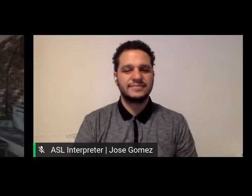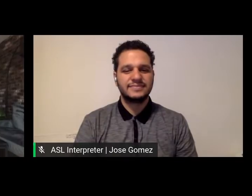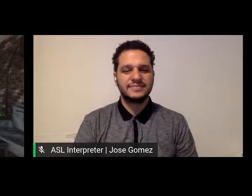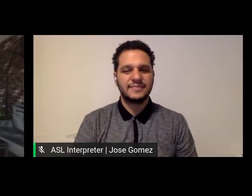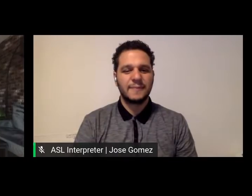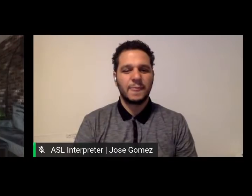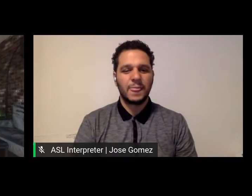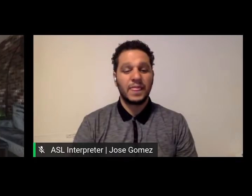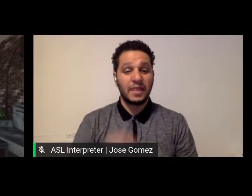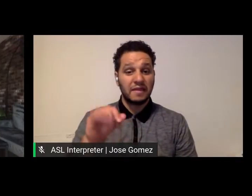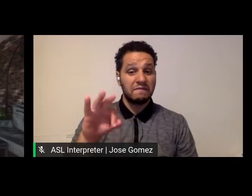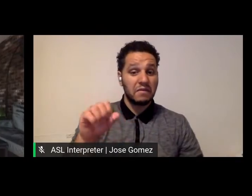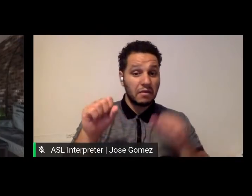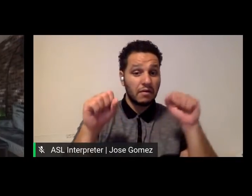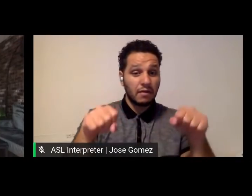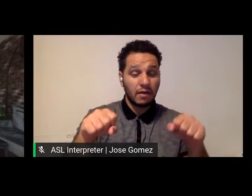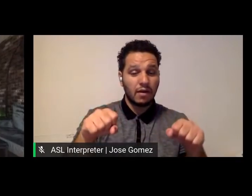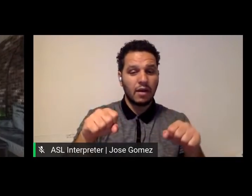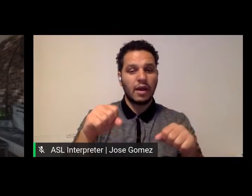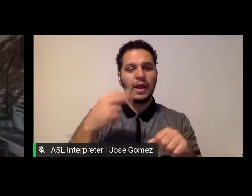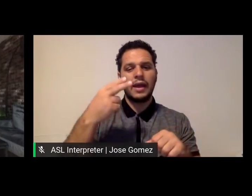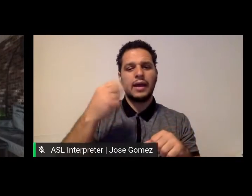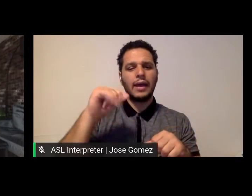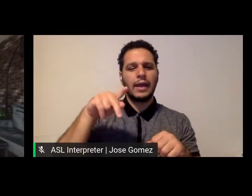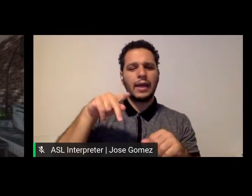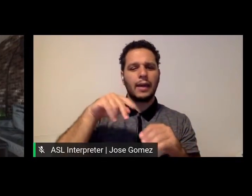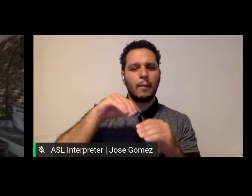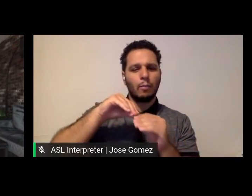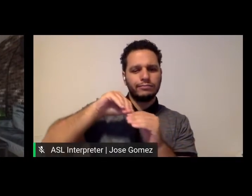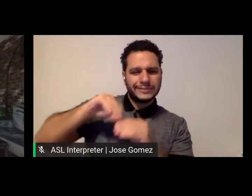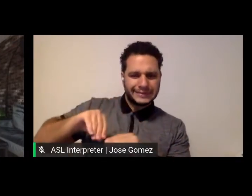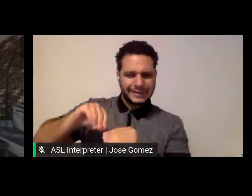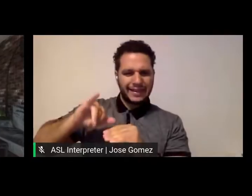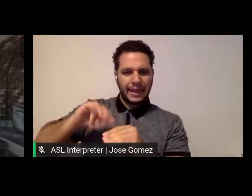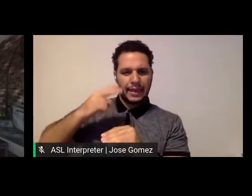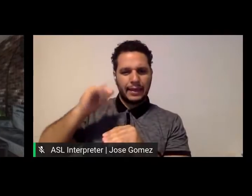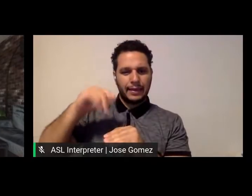If you can, you can sit in that hip a little bit, and the left.